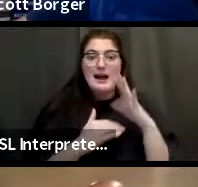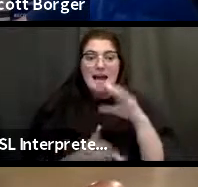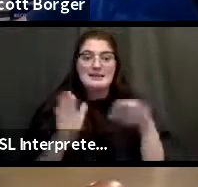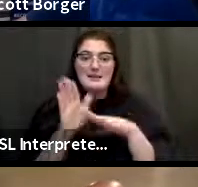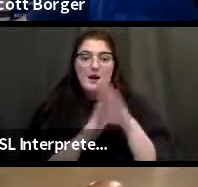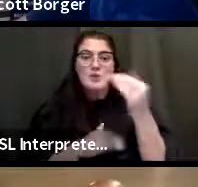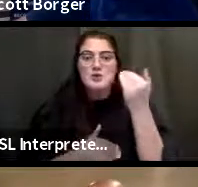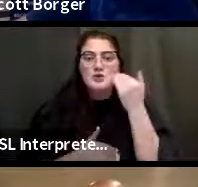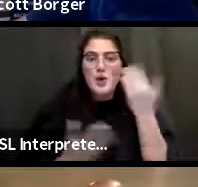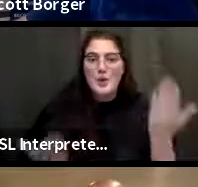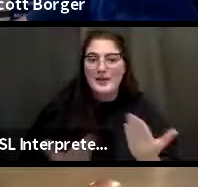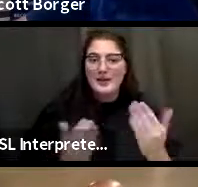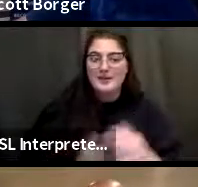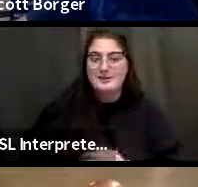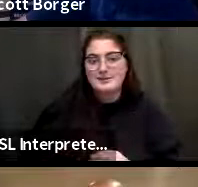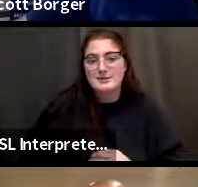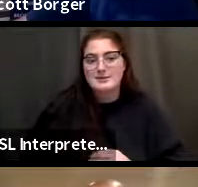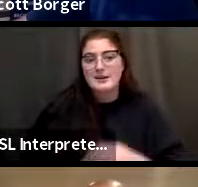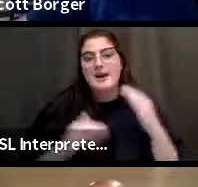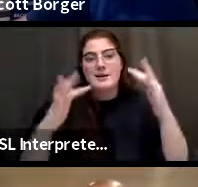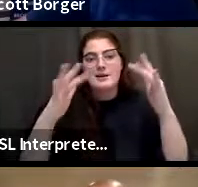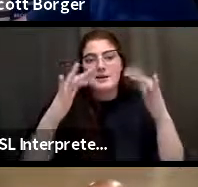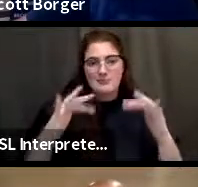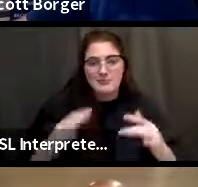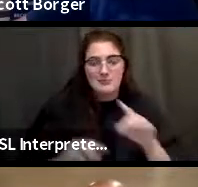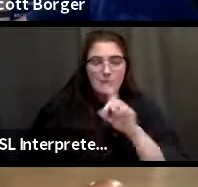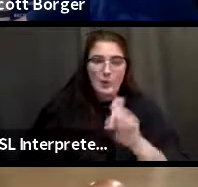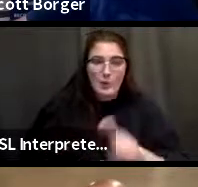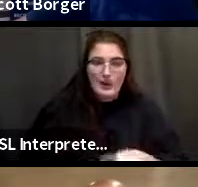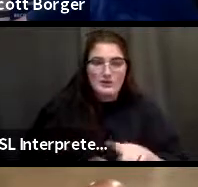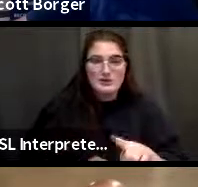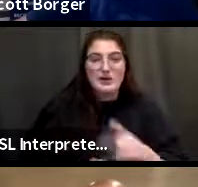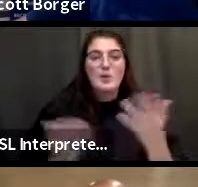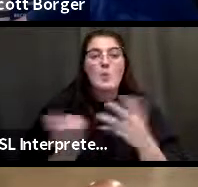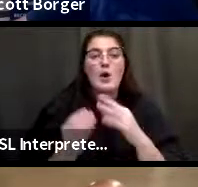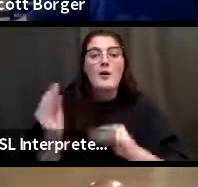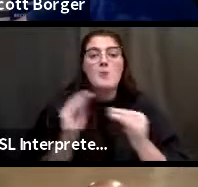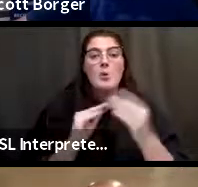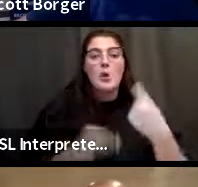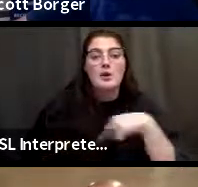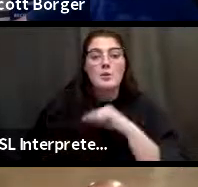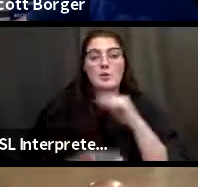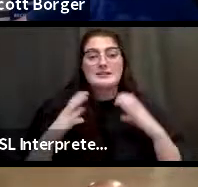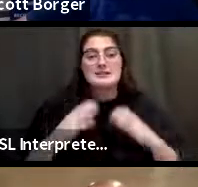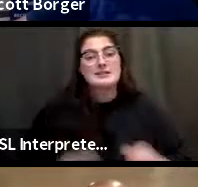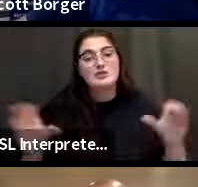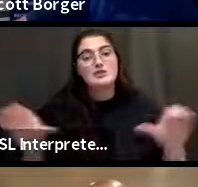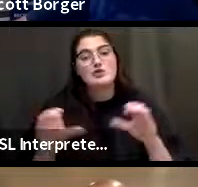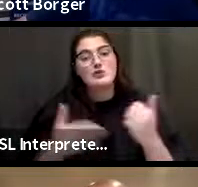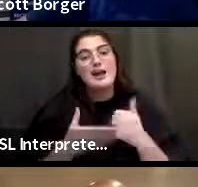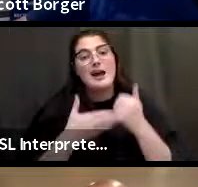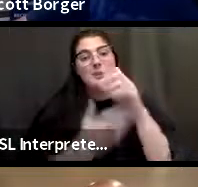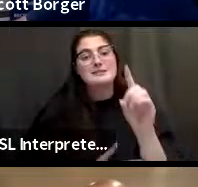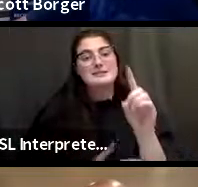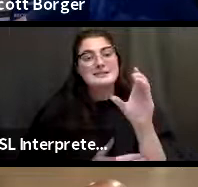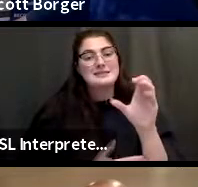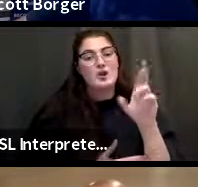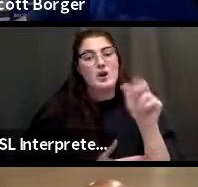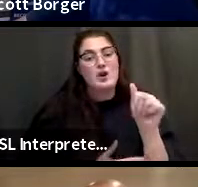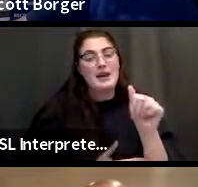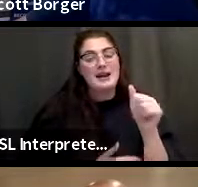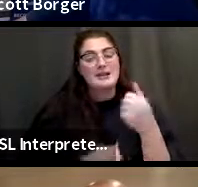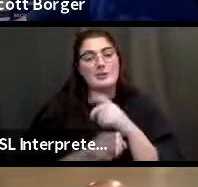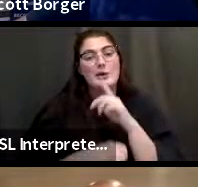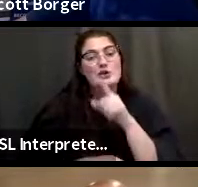this. And then I'll skip down to the question. What more can we citizens do to help DCRA to ensure